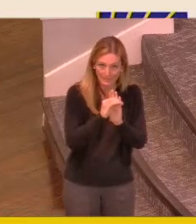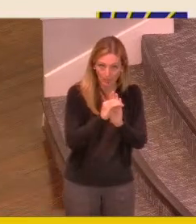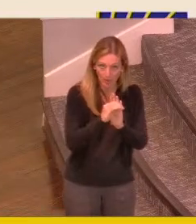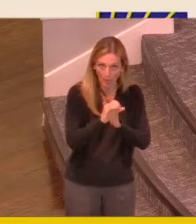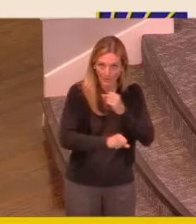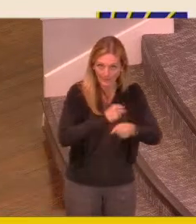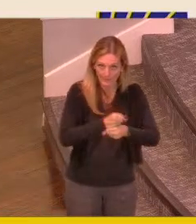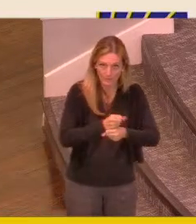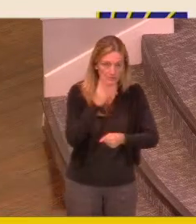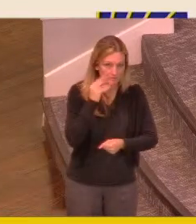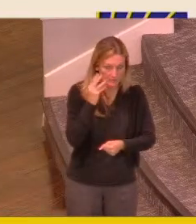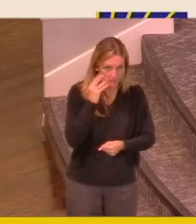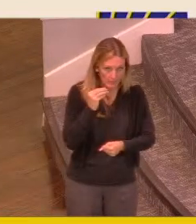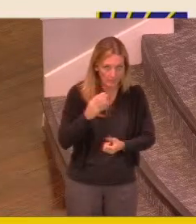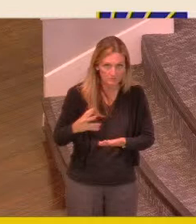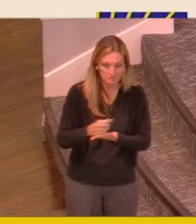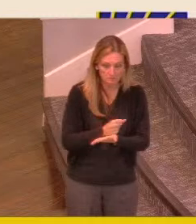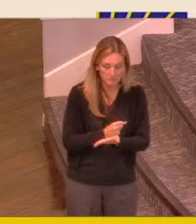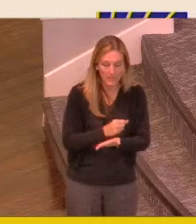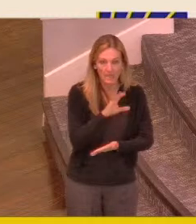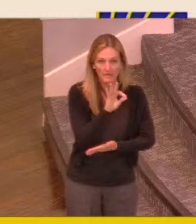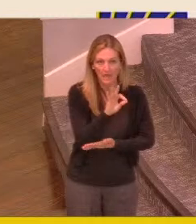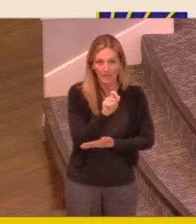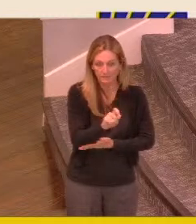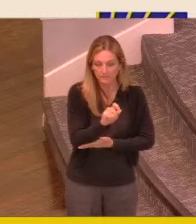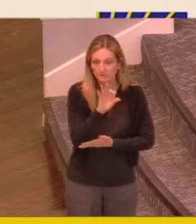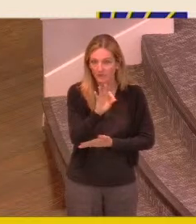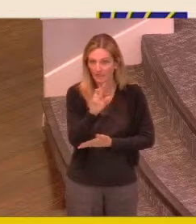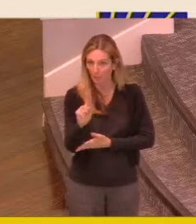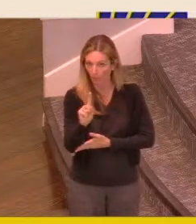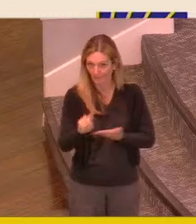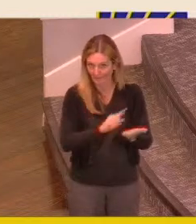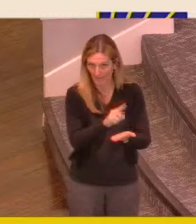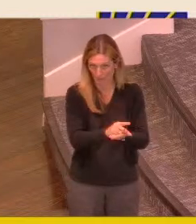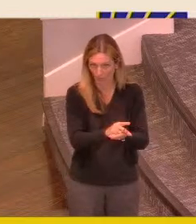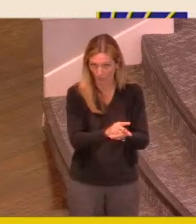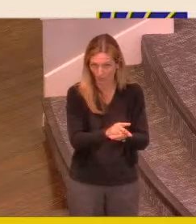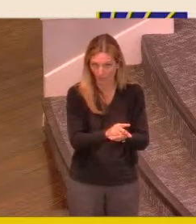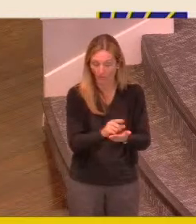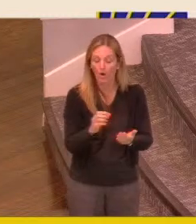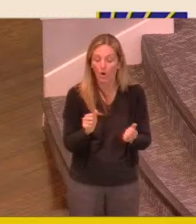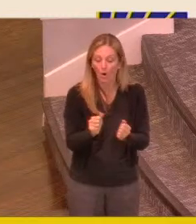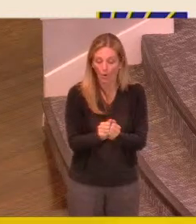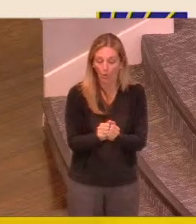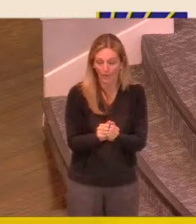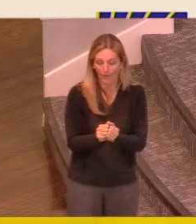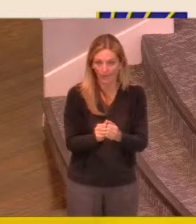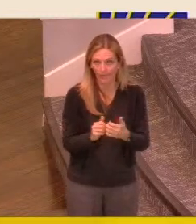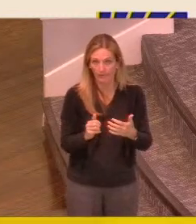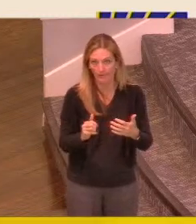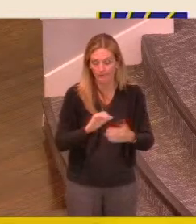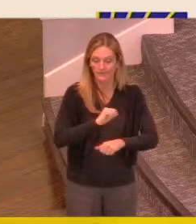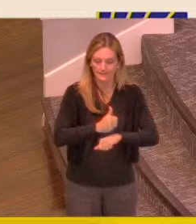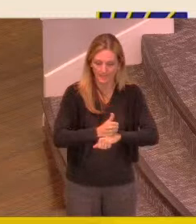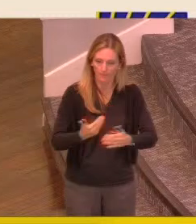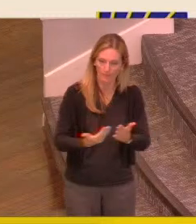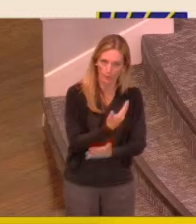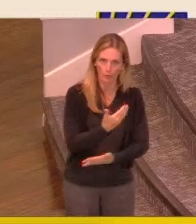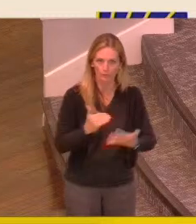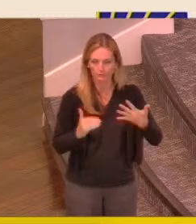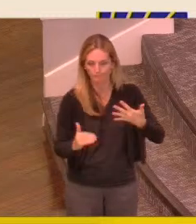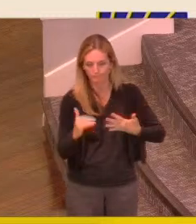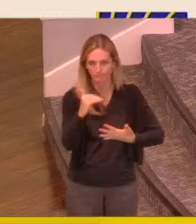earns $9.91 an hour. With the steps that we've taken, so as you can see, we